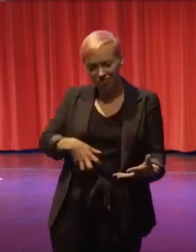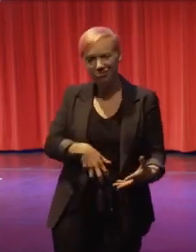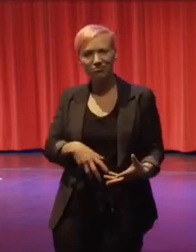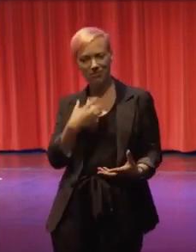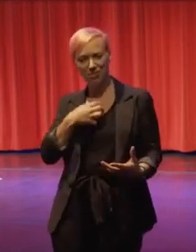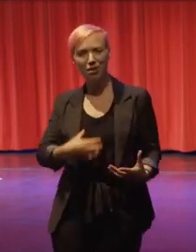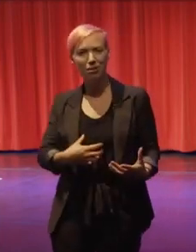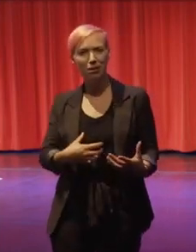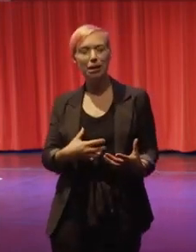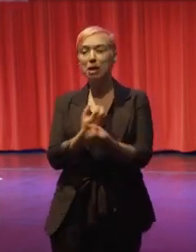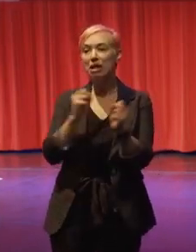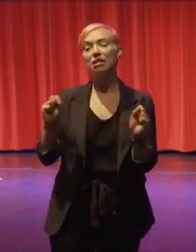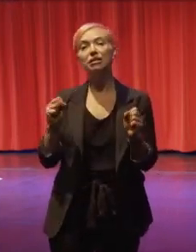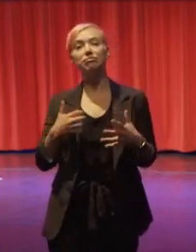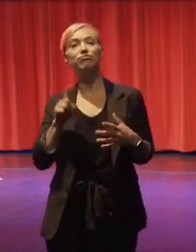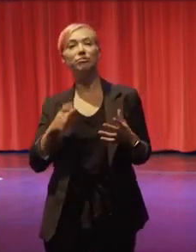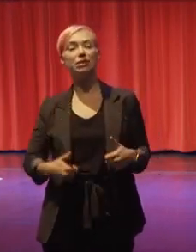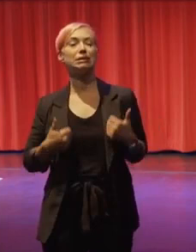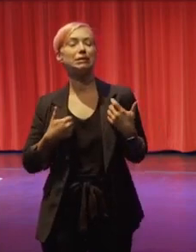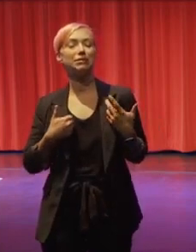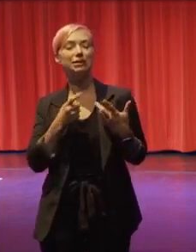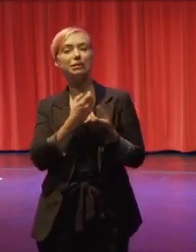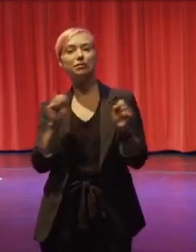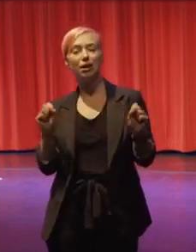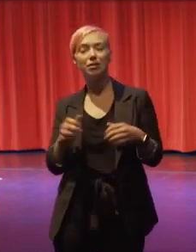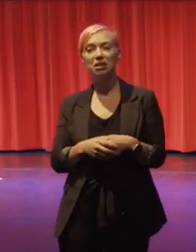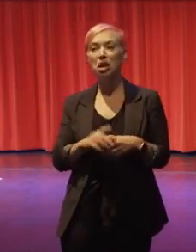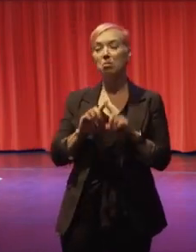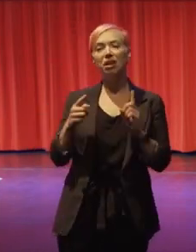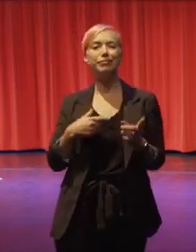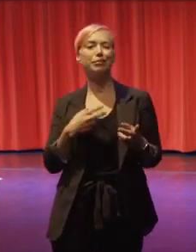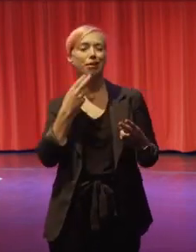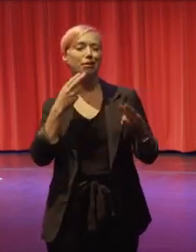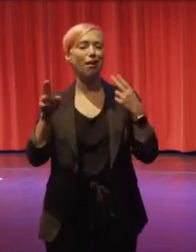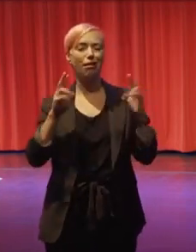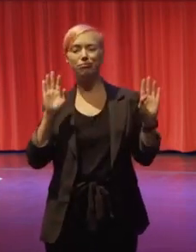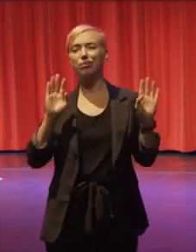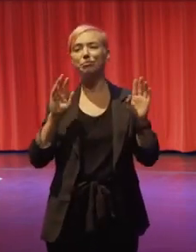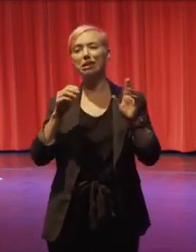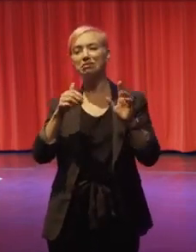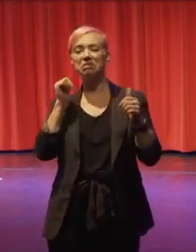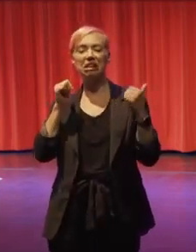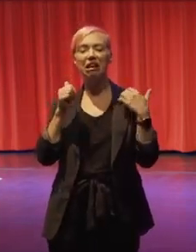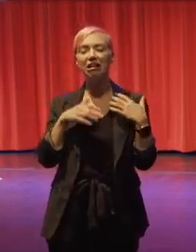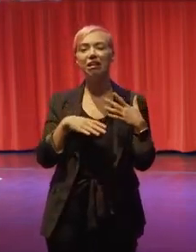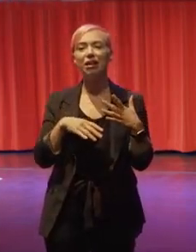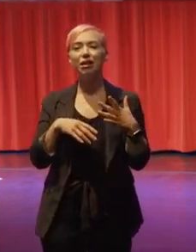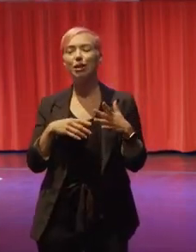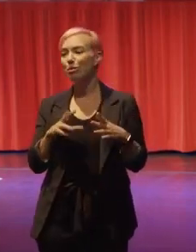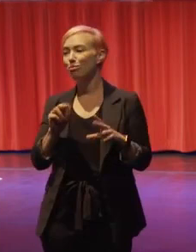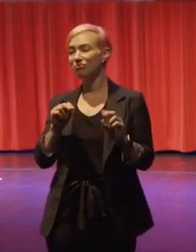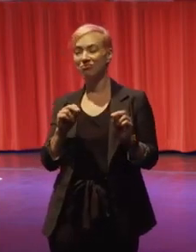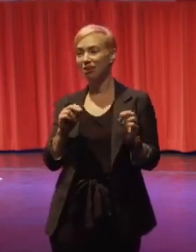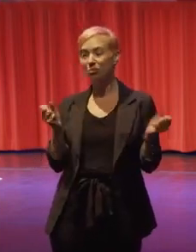need saving. My own included, but I'm in denial, so I dispute it. Connection Project 2021, nope, too